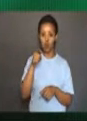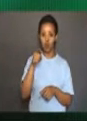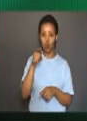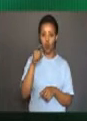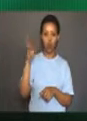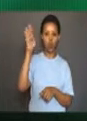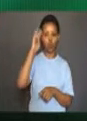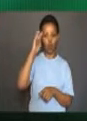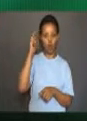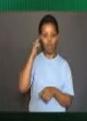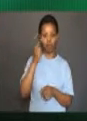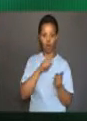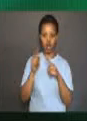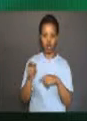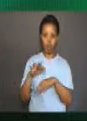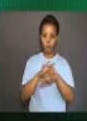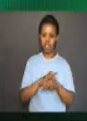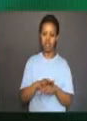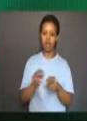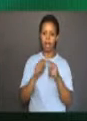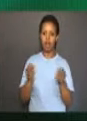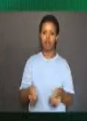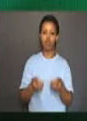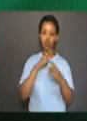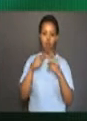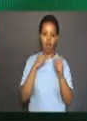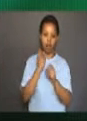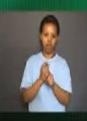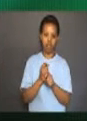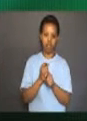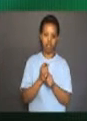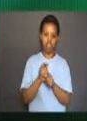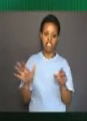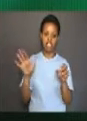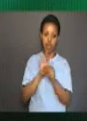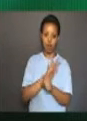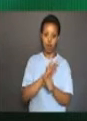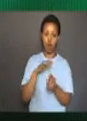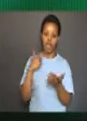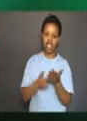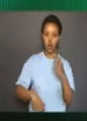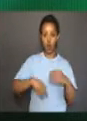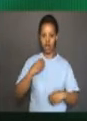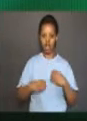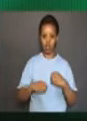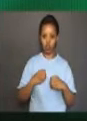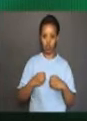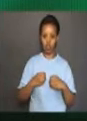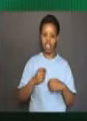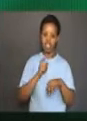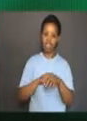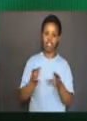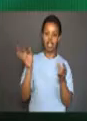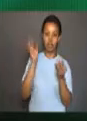was much older and that organisms changed over time